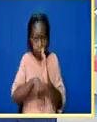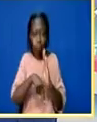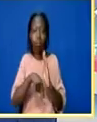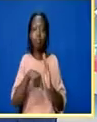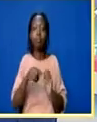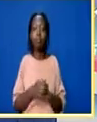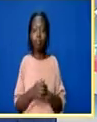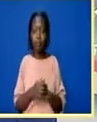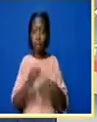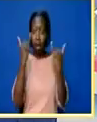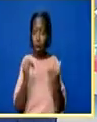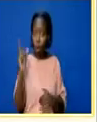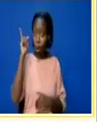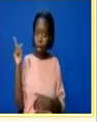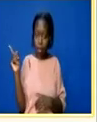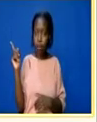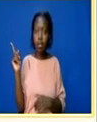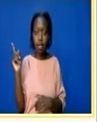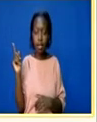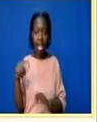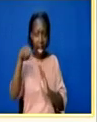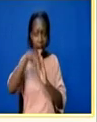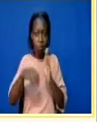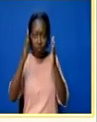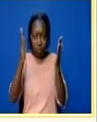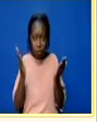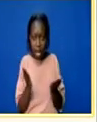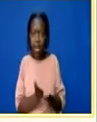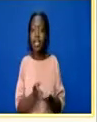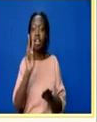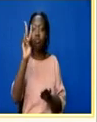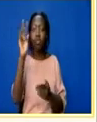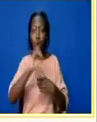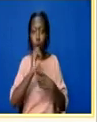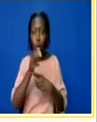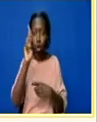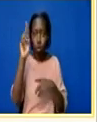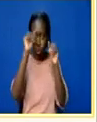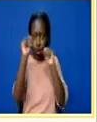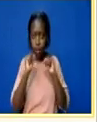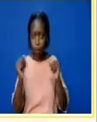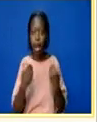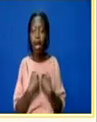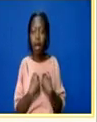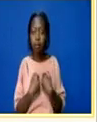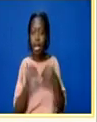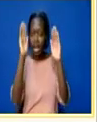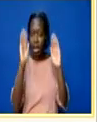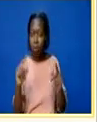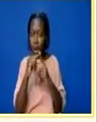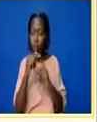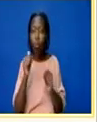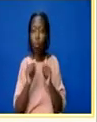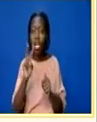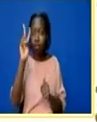erosions are deep V-shaped or U-shaped channels. Okay. The key word there,